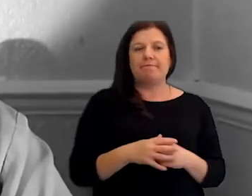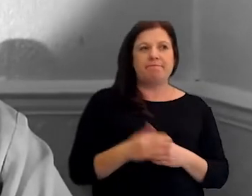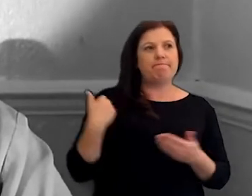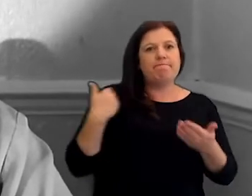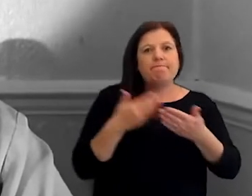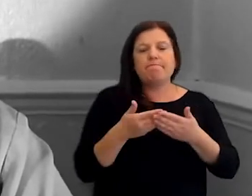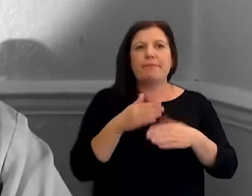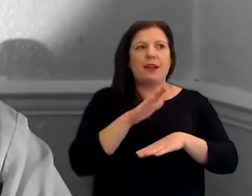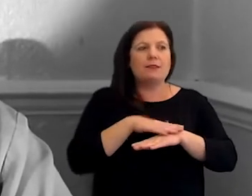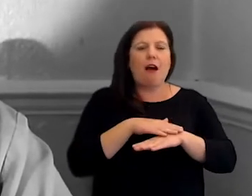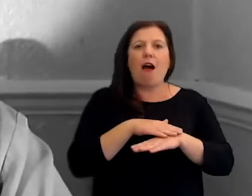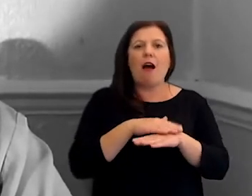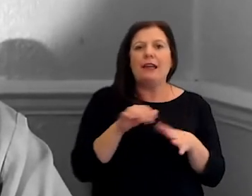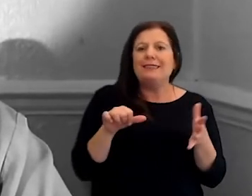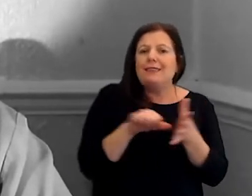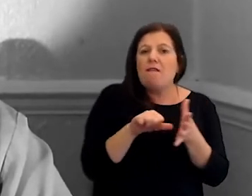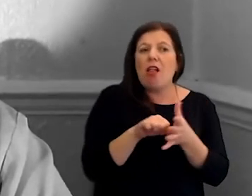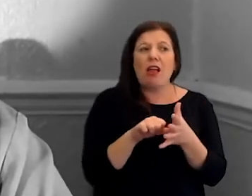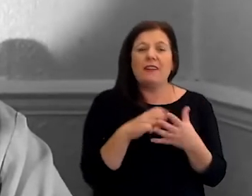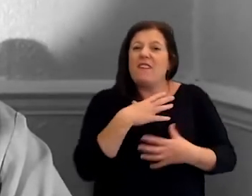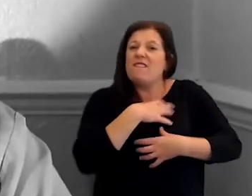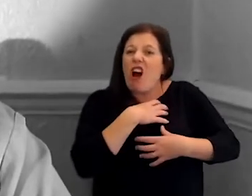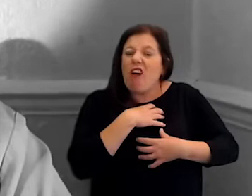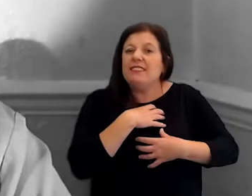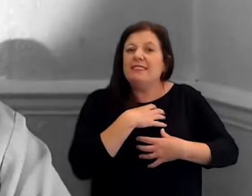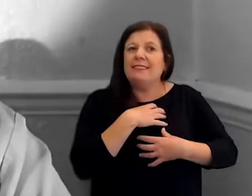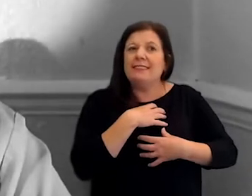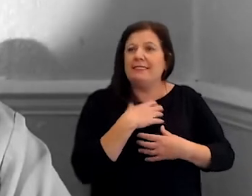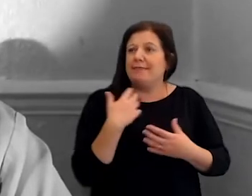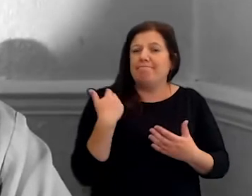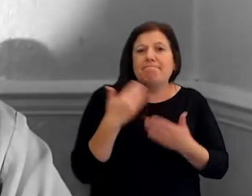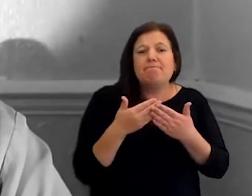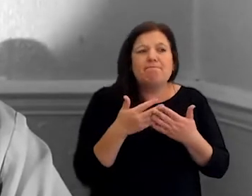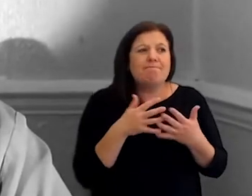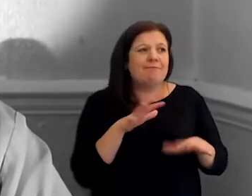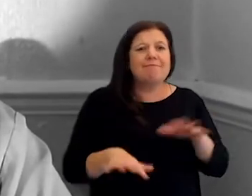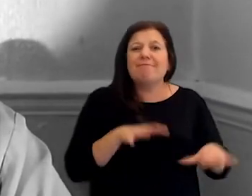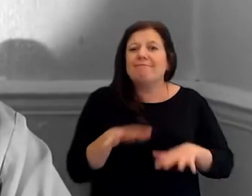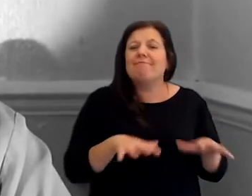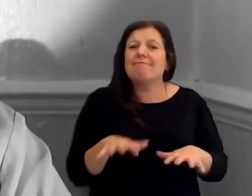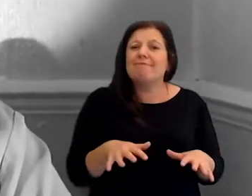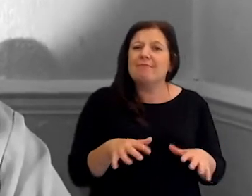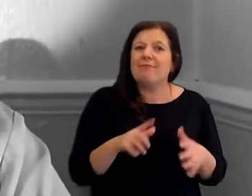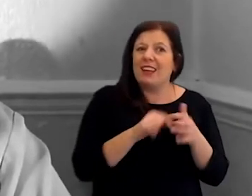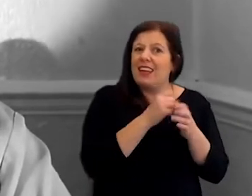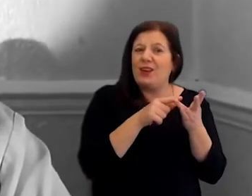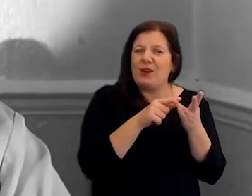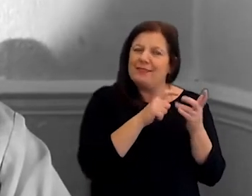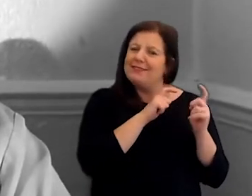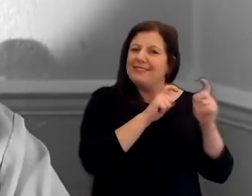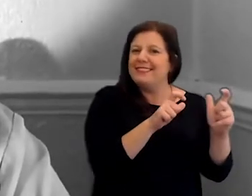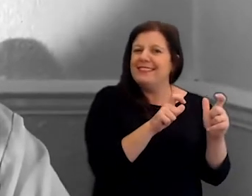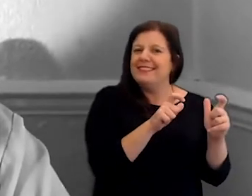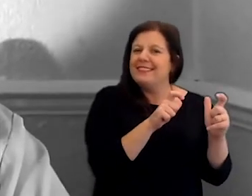very difficult, very frightening and extremely uncertain time, Ego have done what we've always done, which